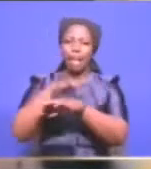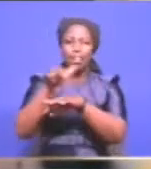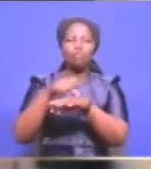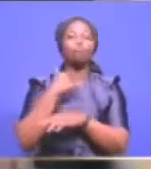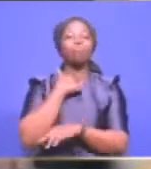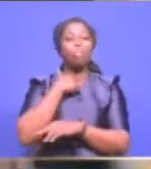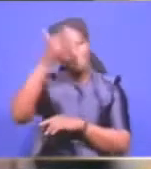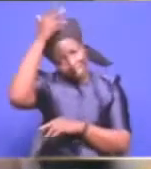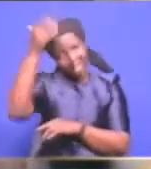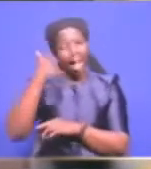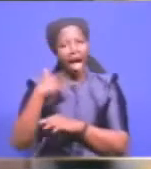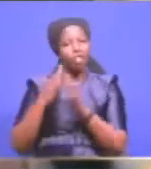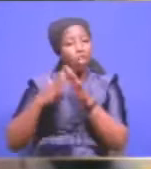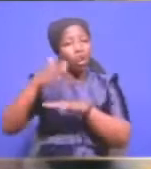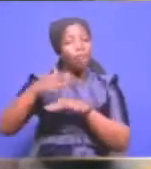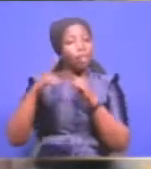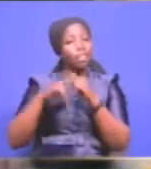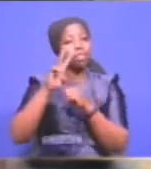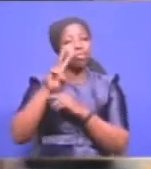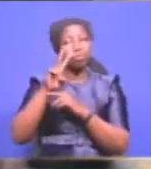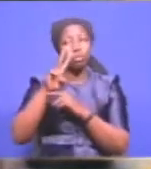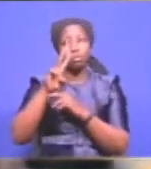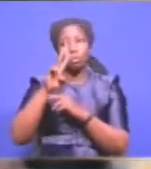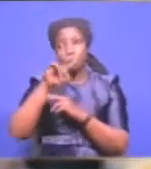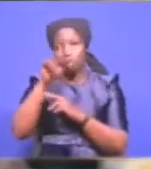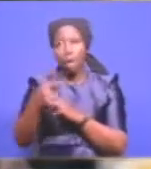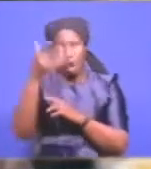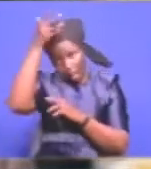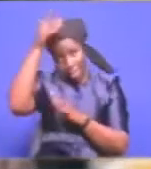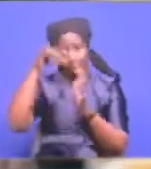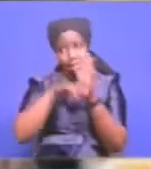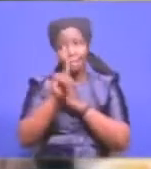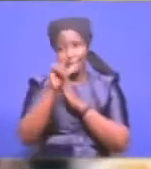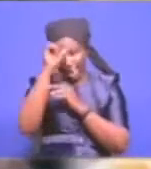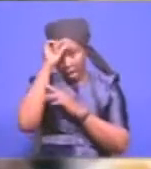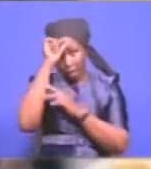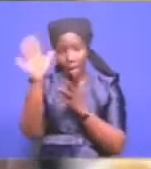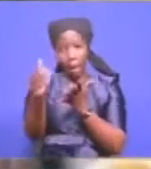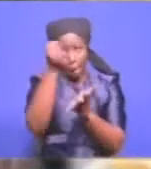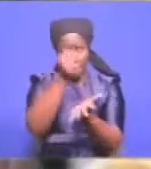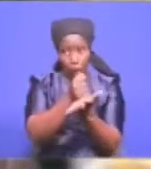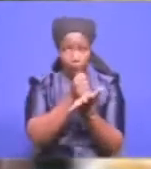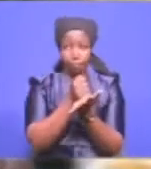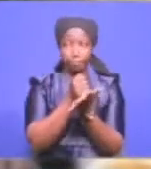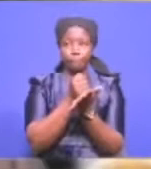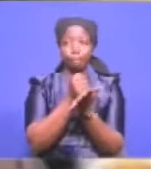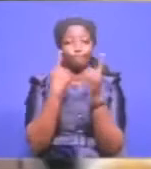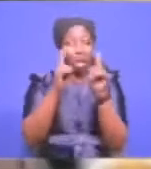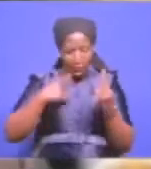over 27,000 nurses in the mainstream employment, that is the government employment cycle. None of